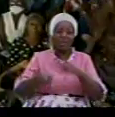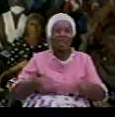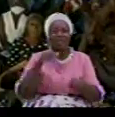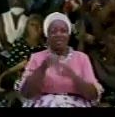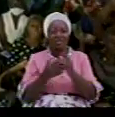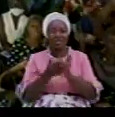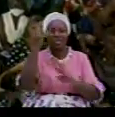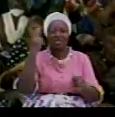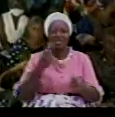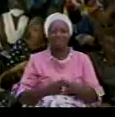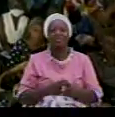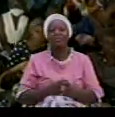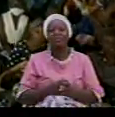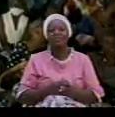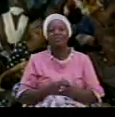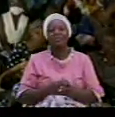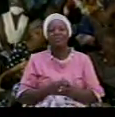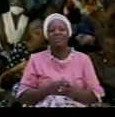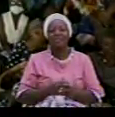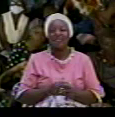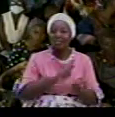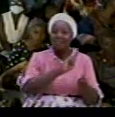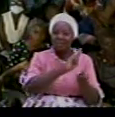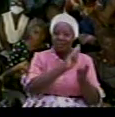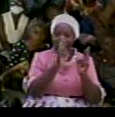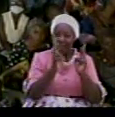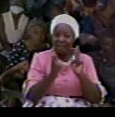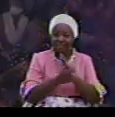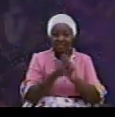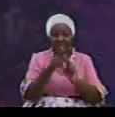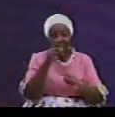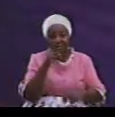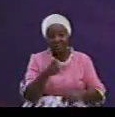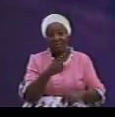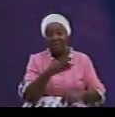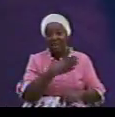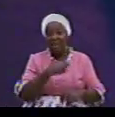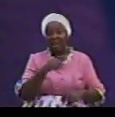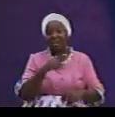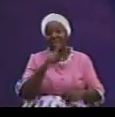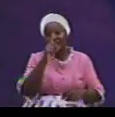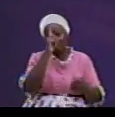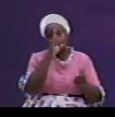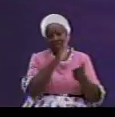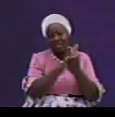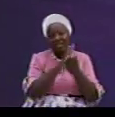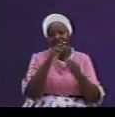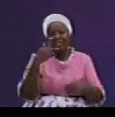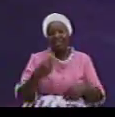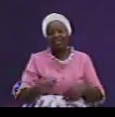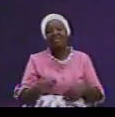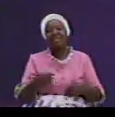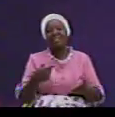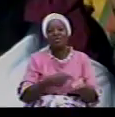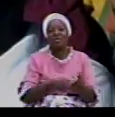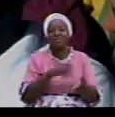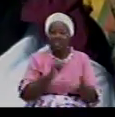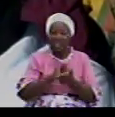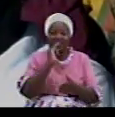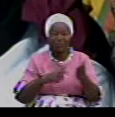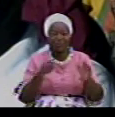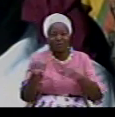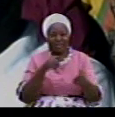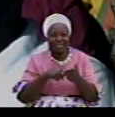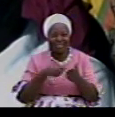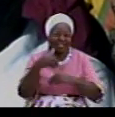name. Repent ye and believe the gospel. That's what you will do tonight. I